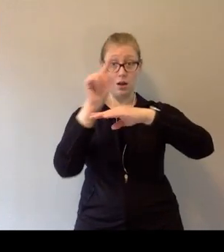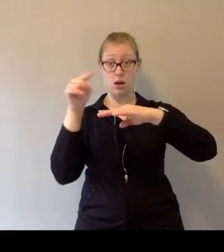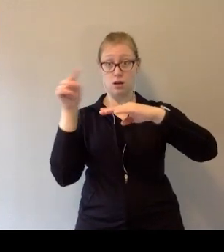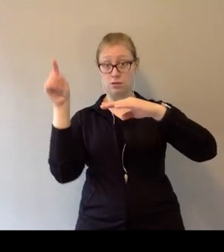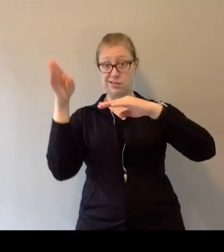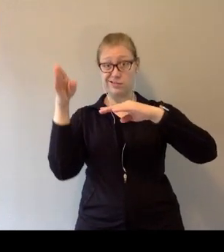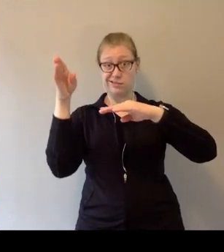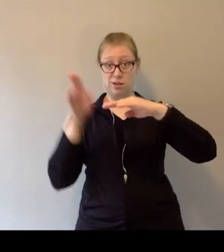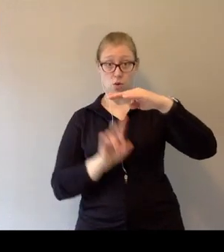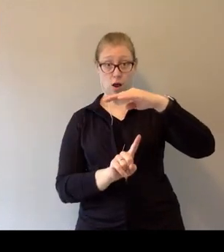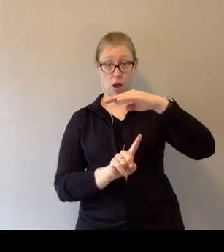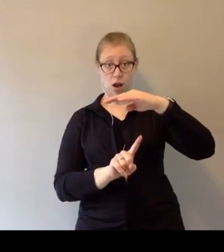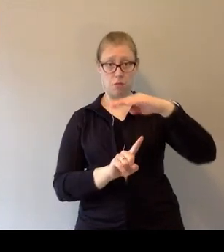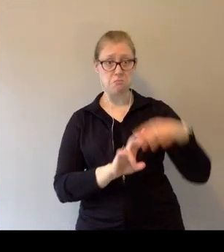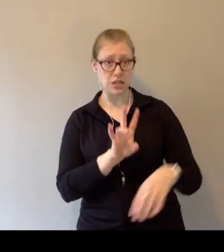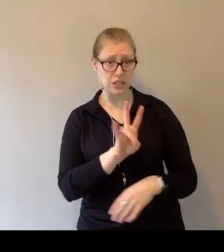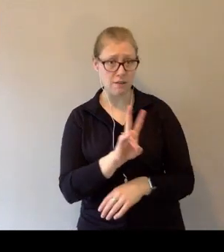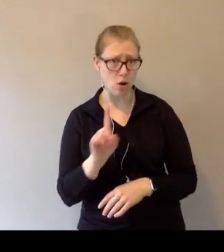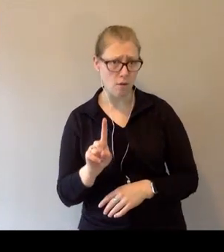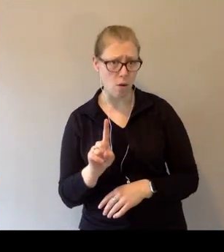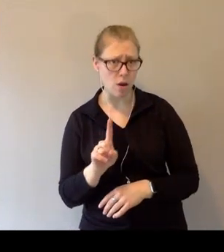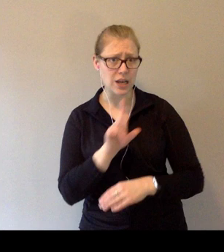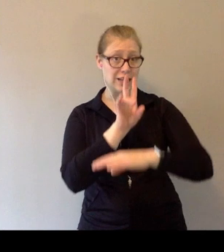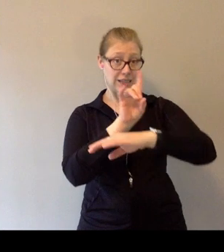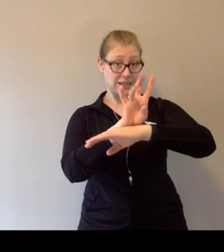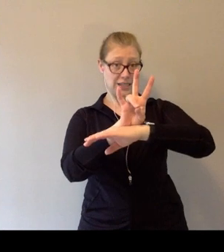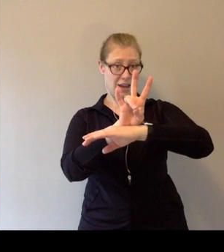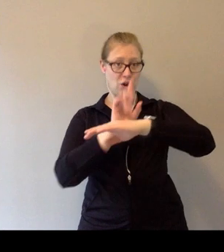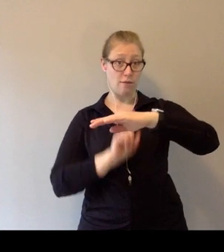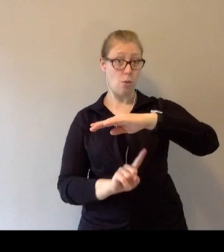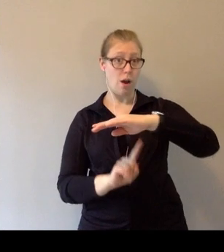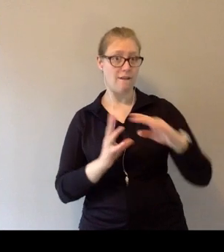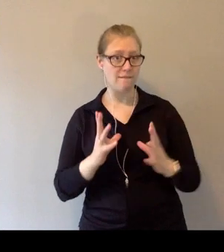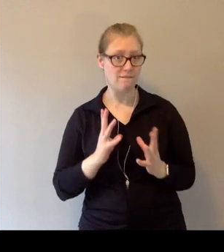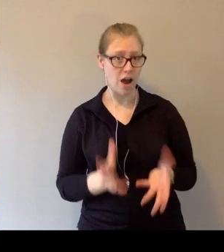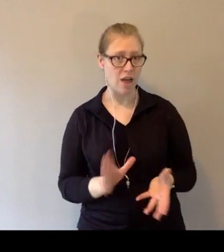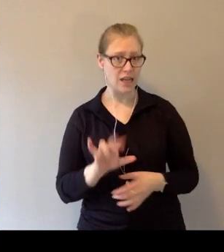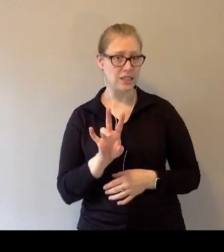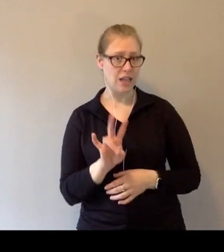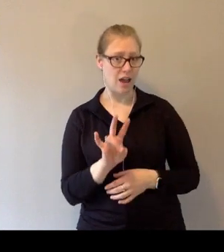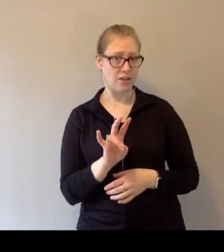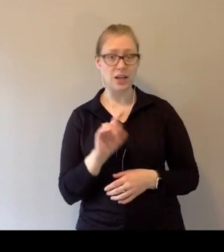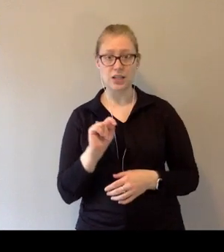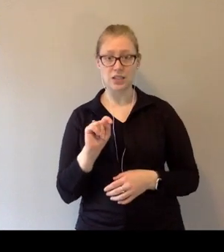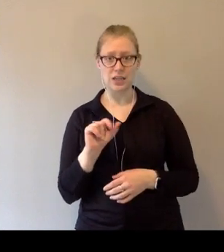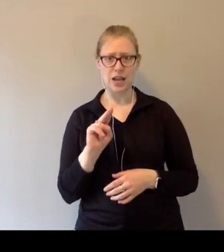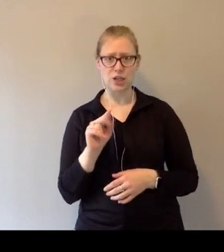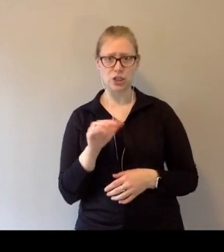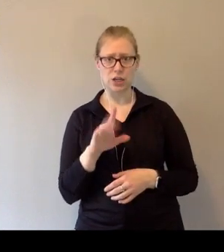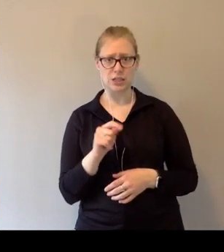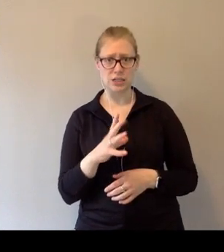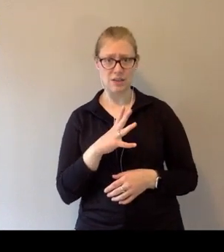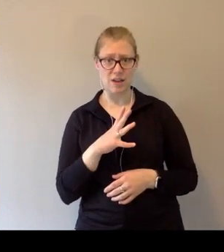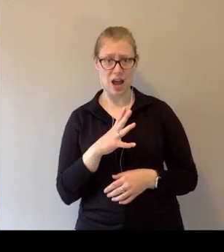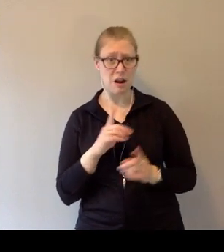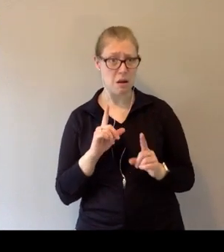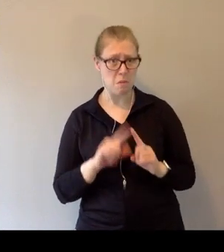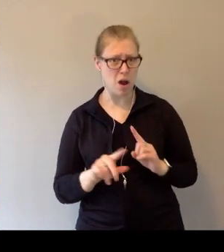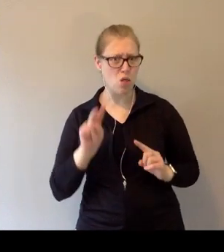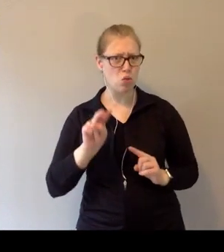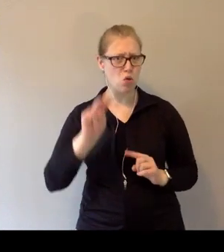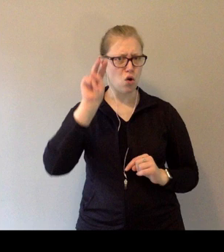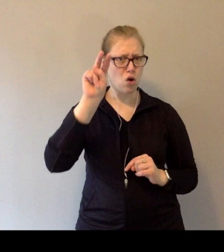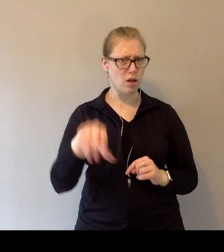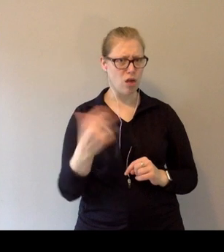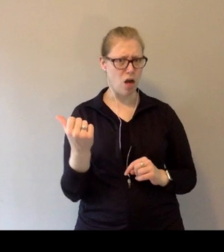7 over 1 is fine. That's 7, right? So that tangent is fine. But we have a problem here with the